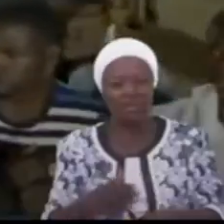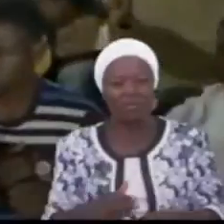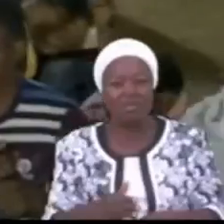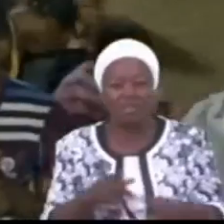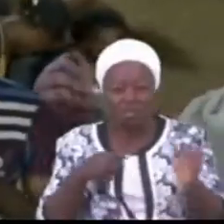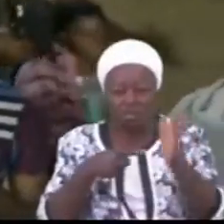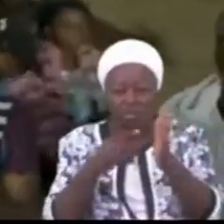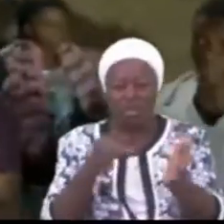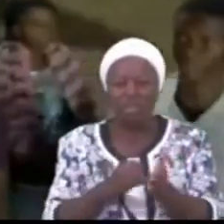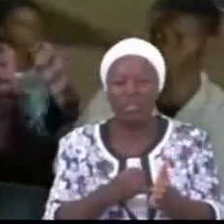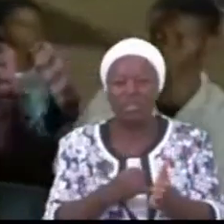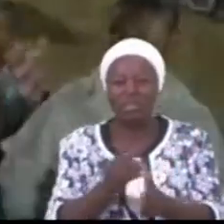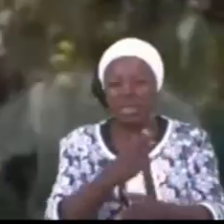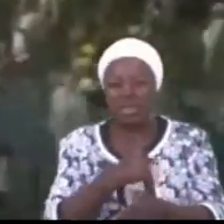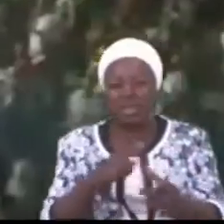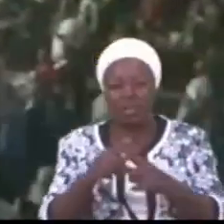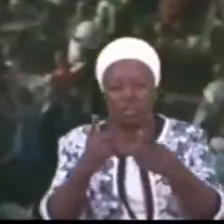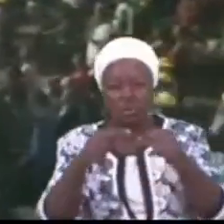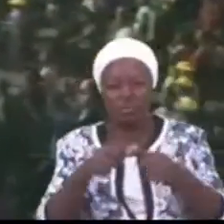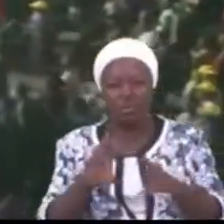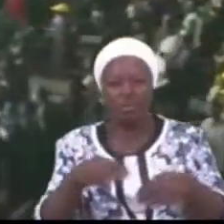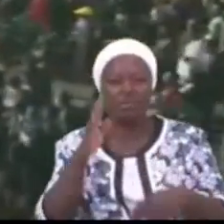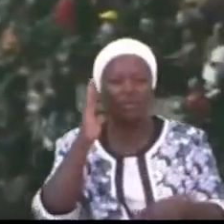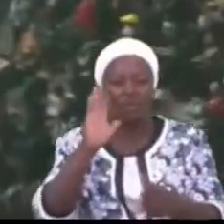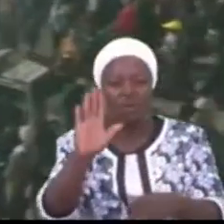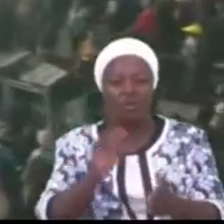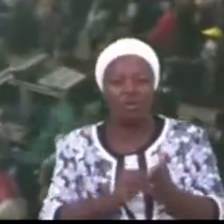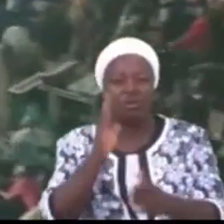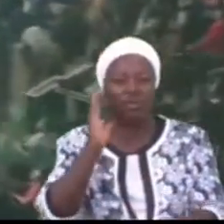it. And you'll come to give your testimony.